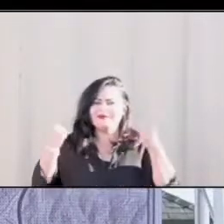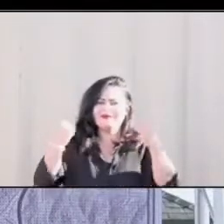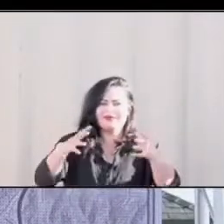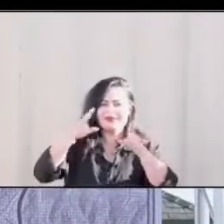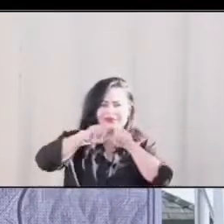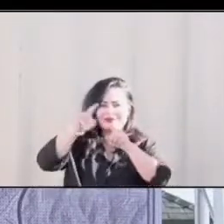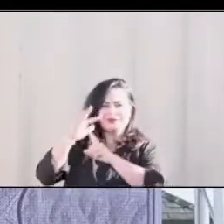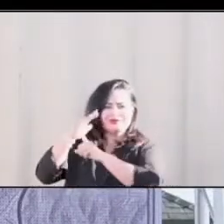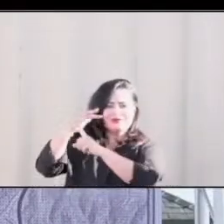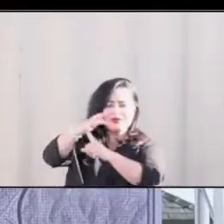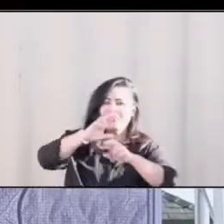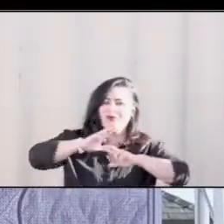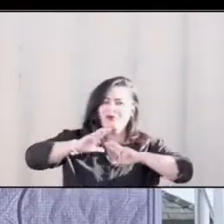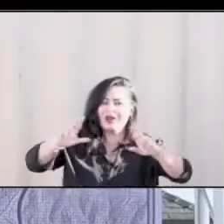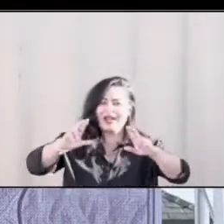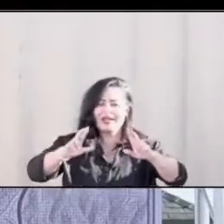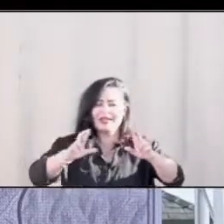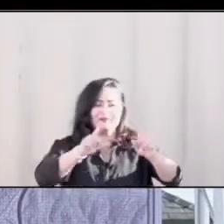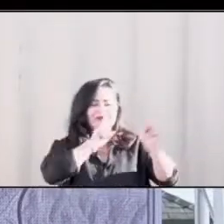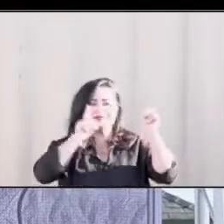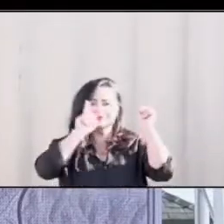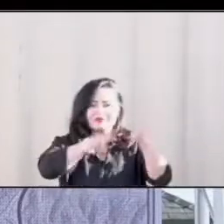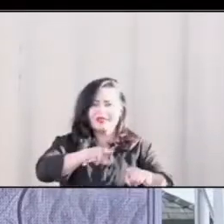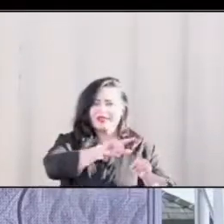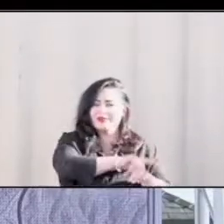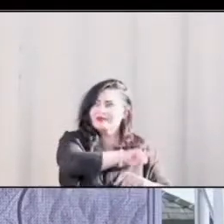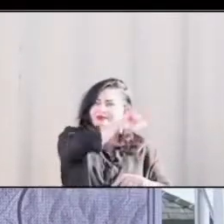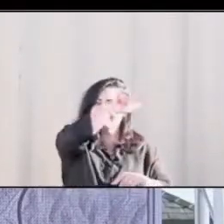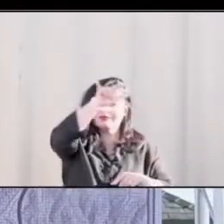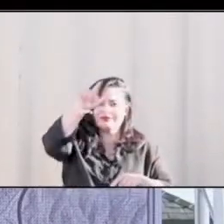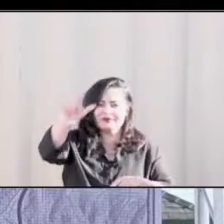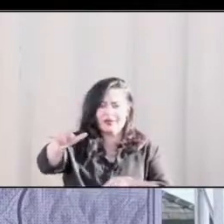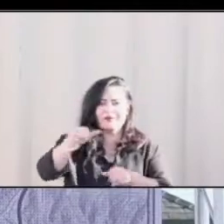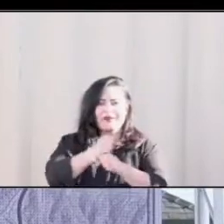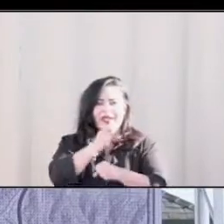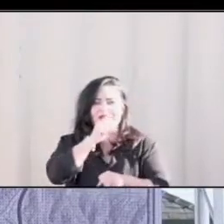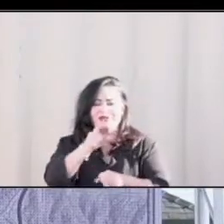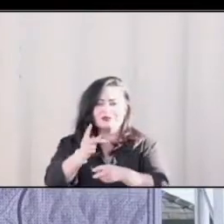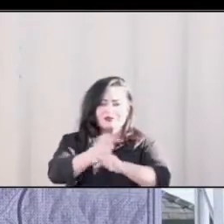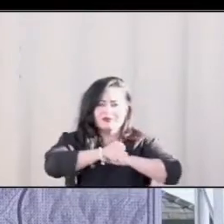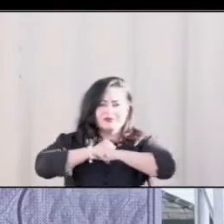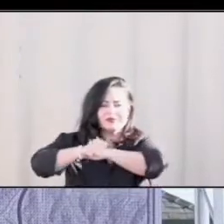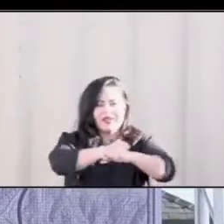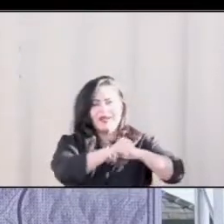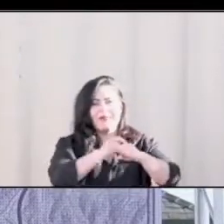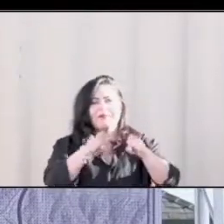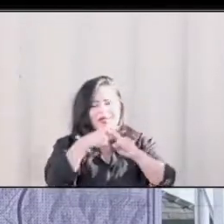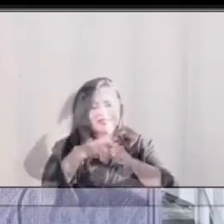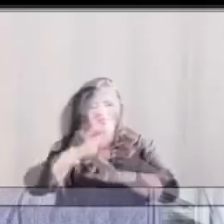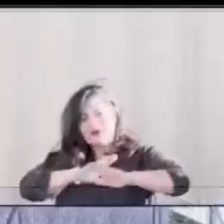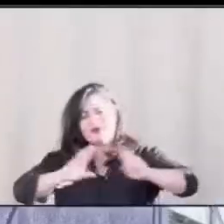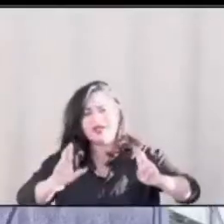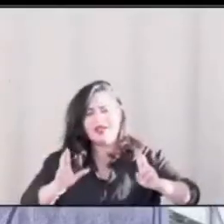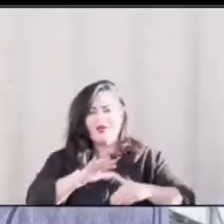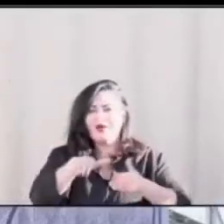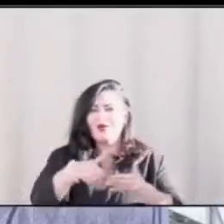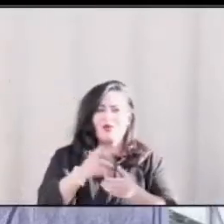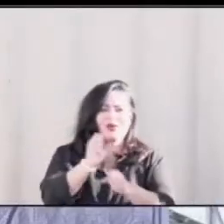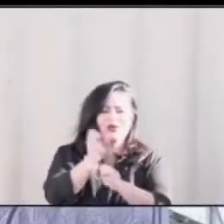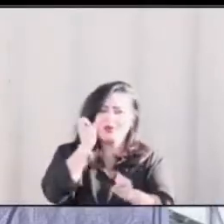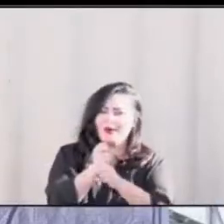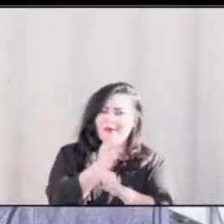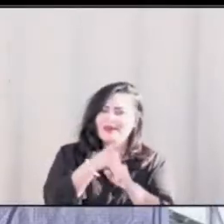can deploy at any time to respond to any kind of heat or smoke and help the ground resources so we can pinpoint that activity really hard and